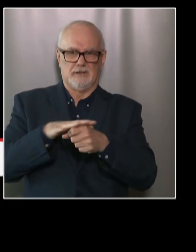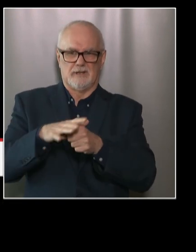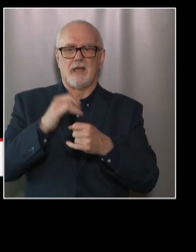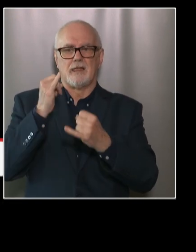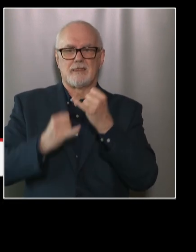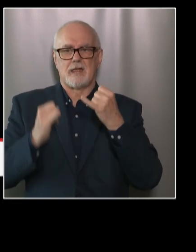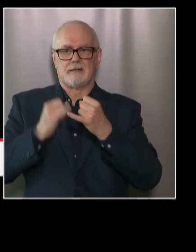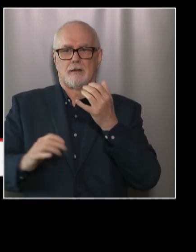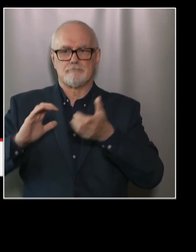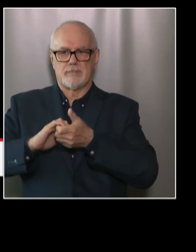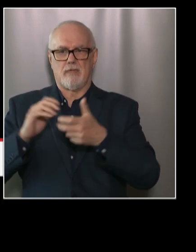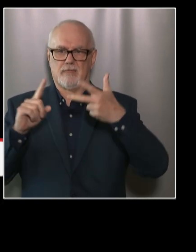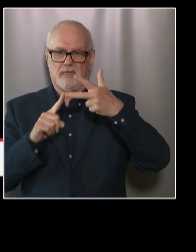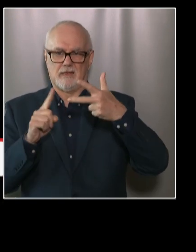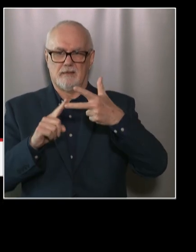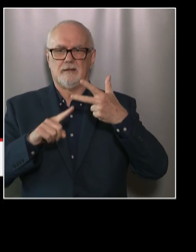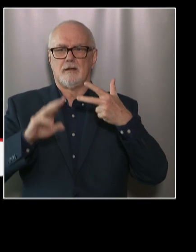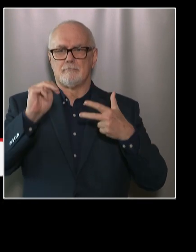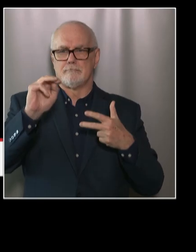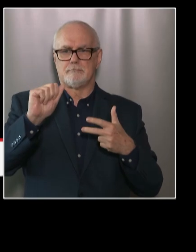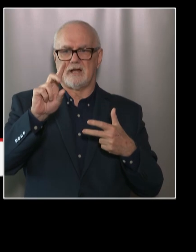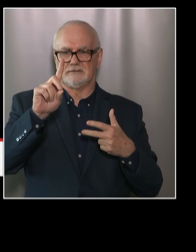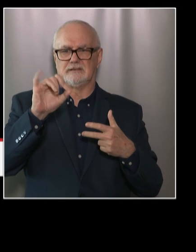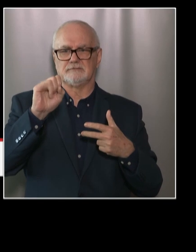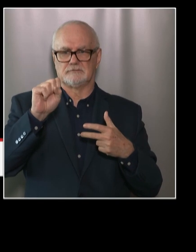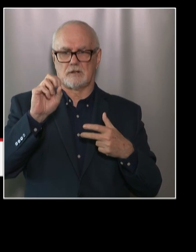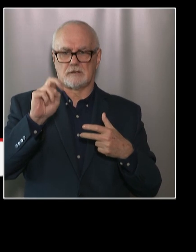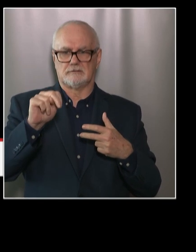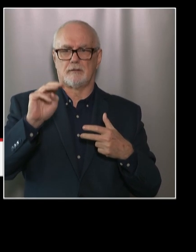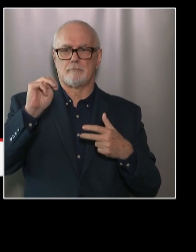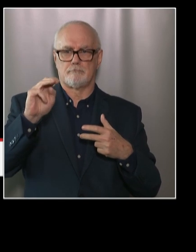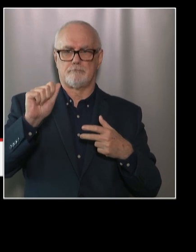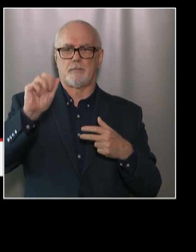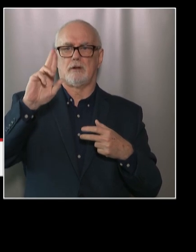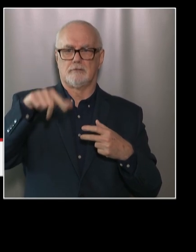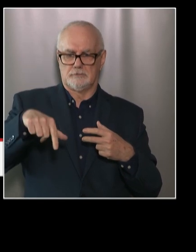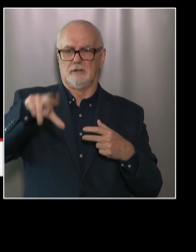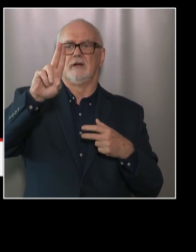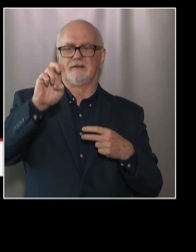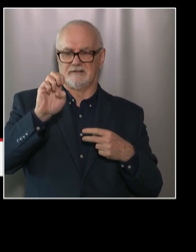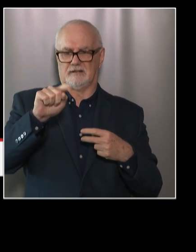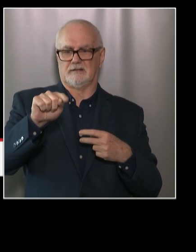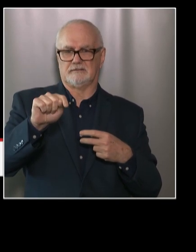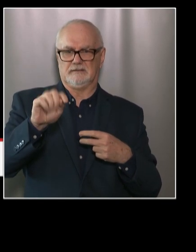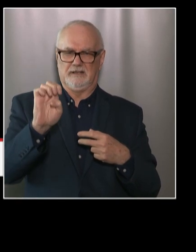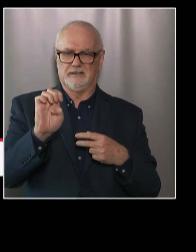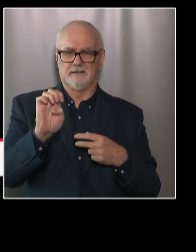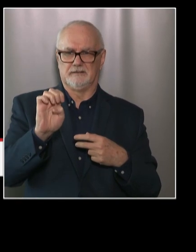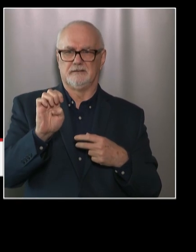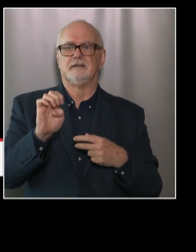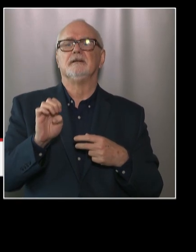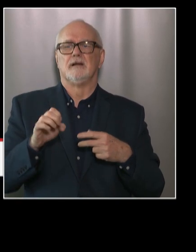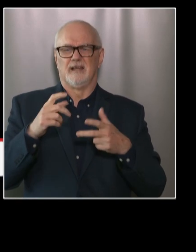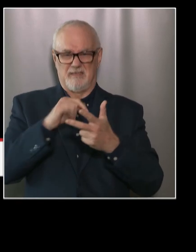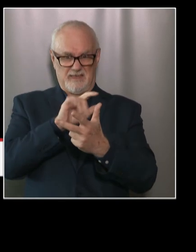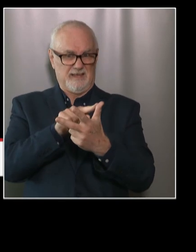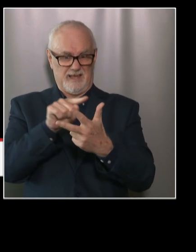each delivered, it created a new community for the city, which is something that we're seeking to replicate as we do new developments across the district.